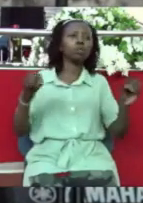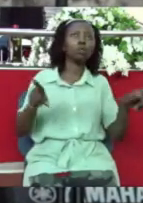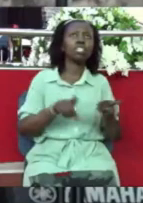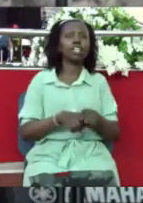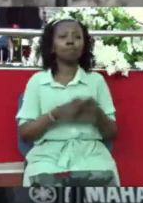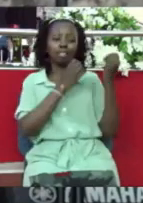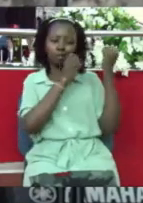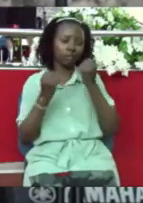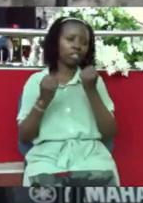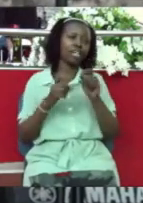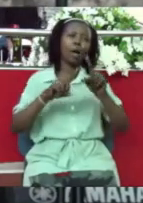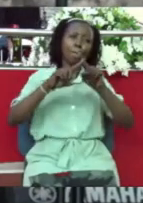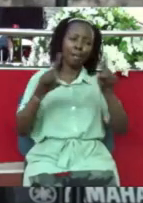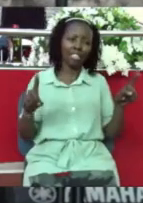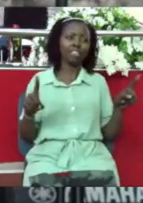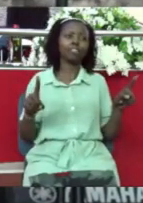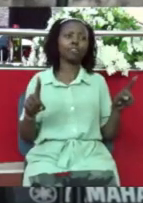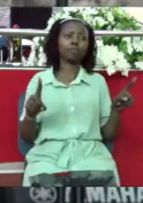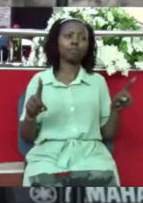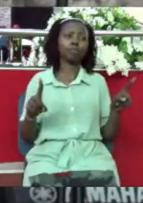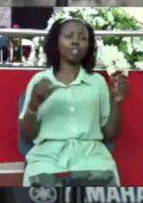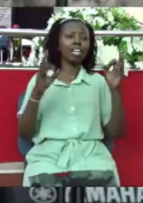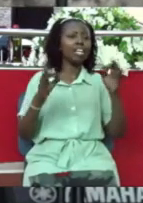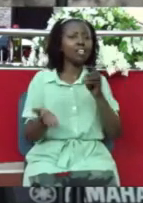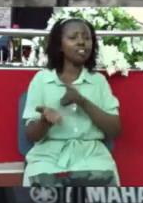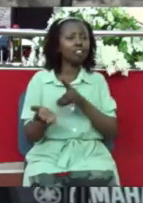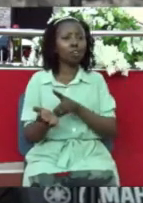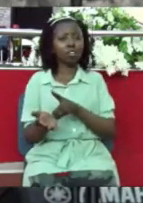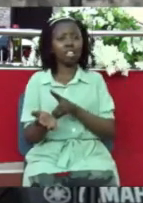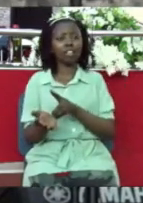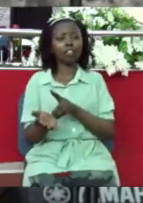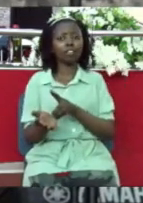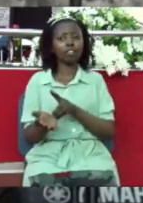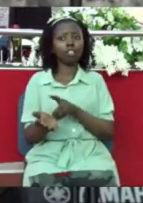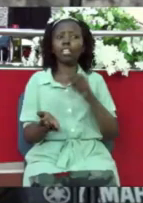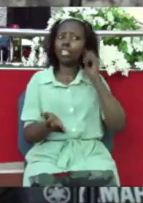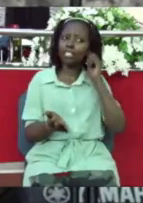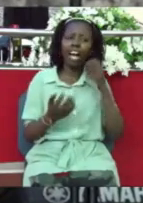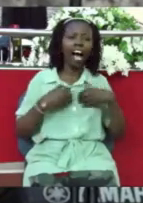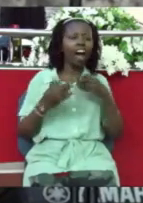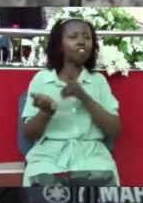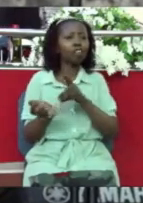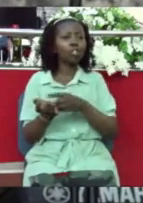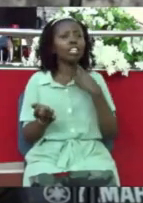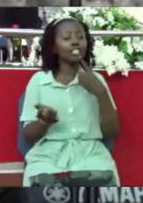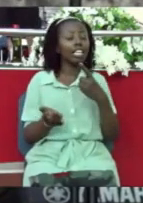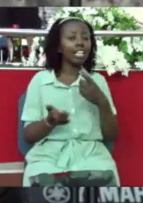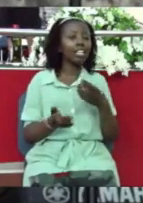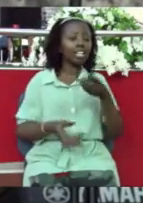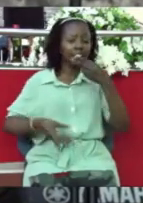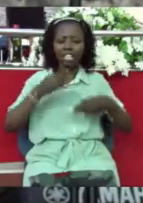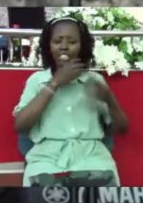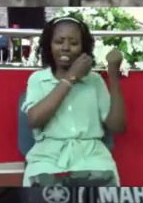meat. Iyo. Lakini. Those things. Kama daktari ananiambia. Na kuna daktari. Hebu nisikize. Kuna daktari anakuambia kula nyama. And there are doctors who tell